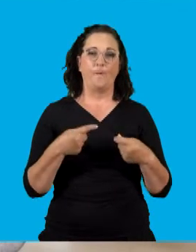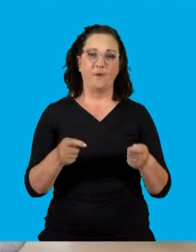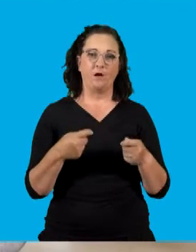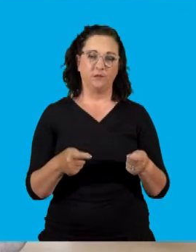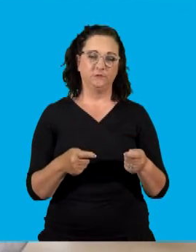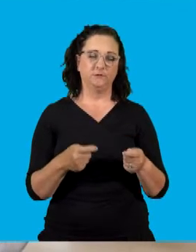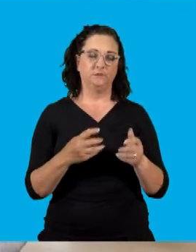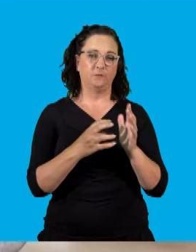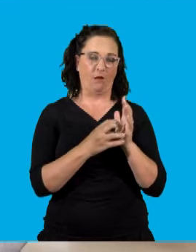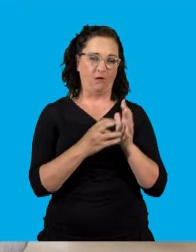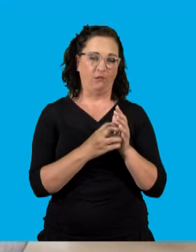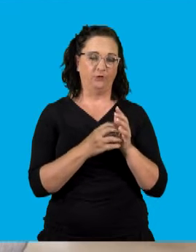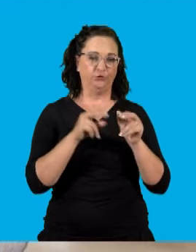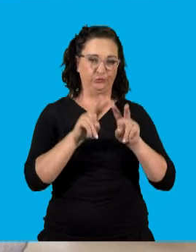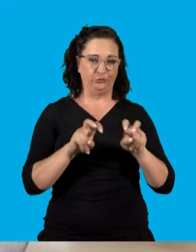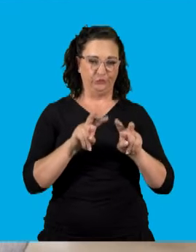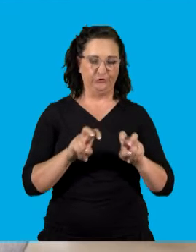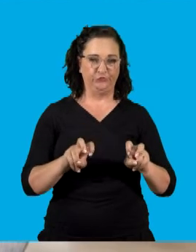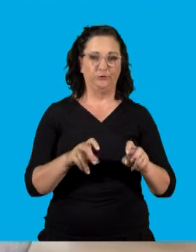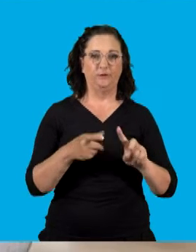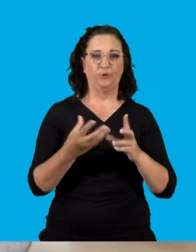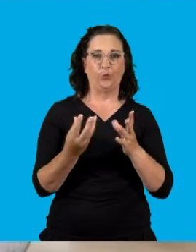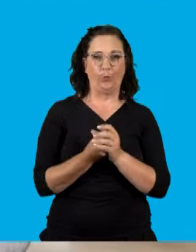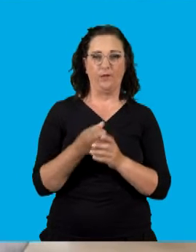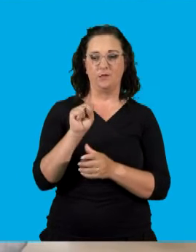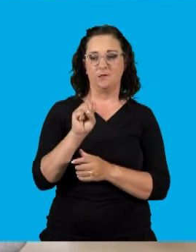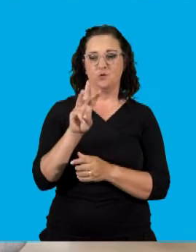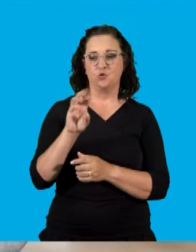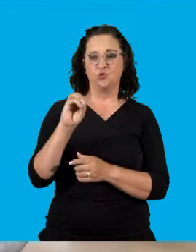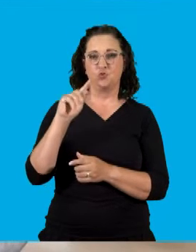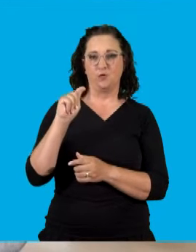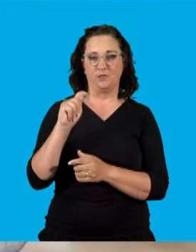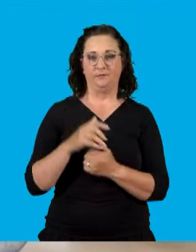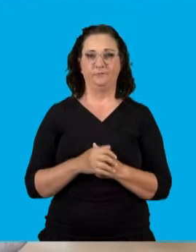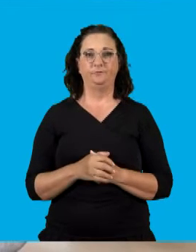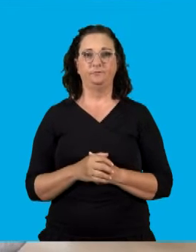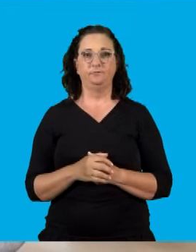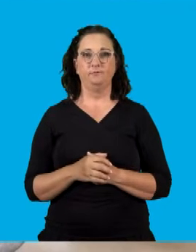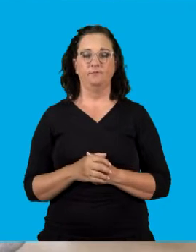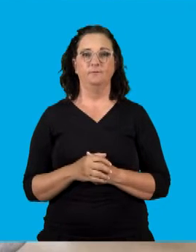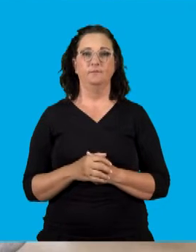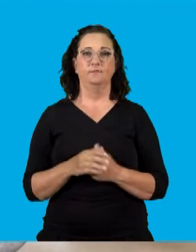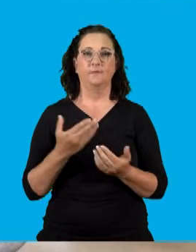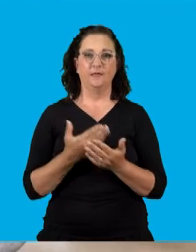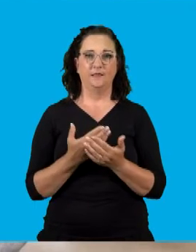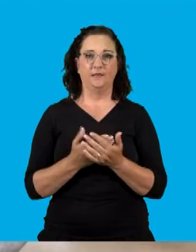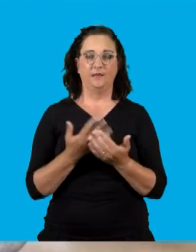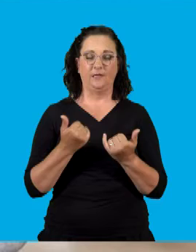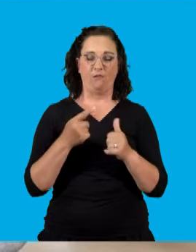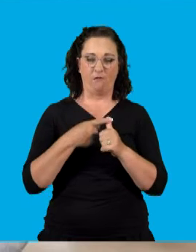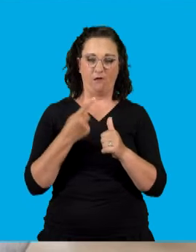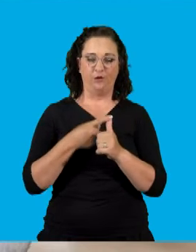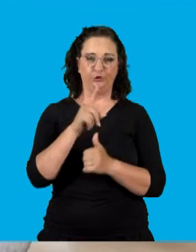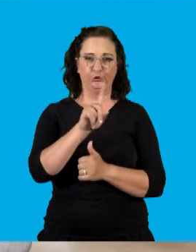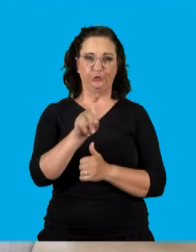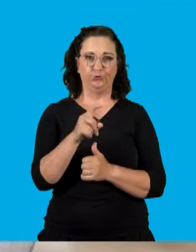market research or markets, as well as the SWOT. So with question 3, it says, read the scenario below and answer the questions that